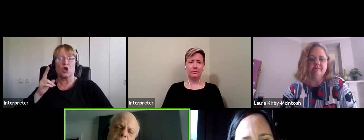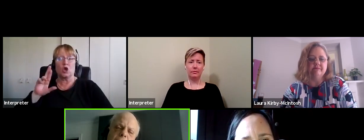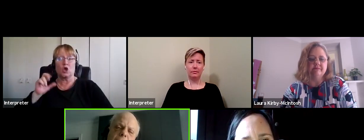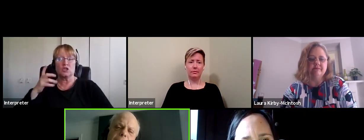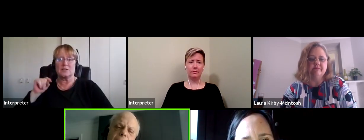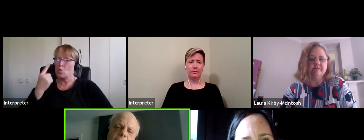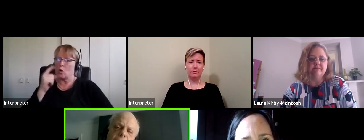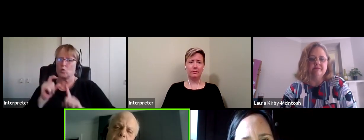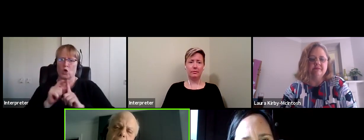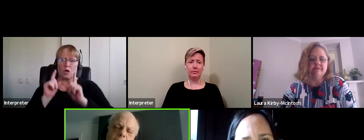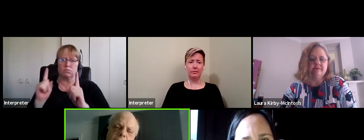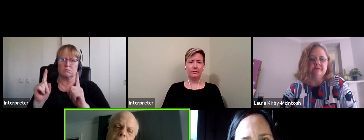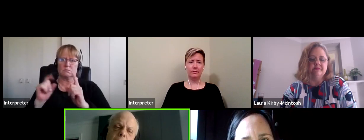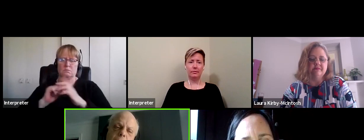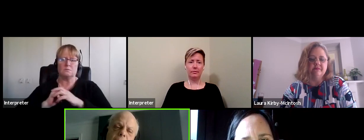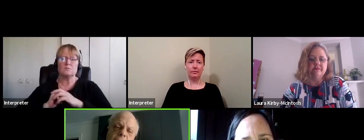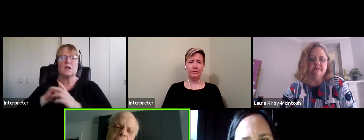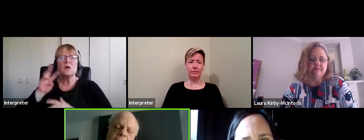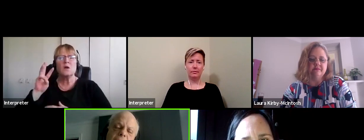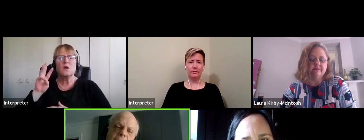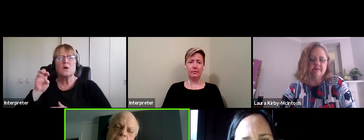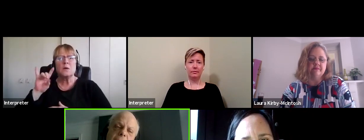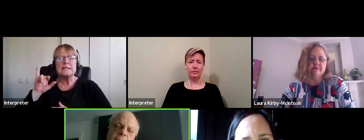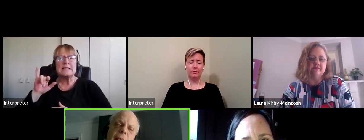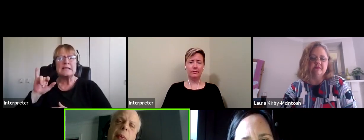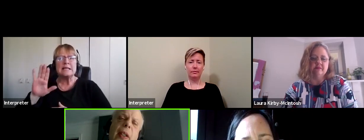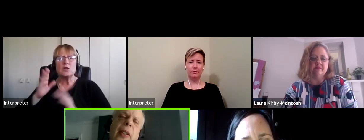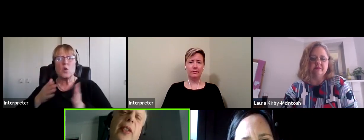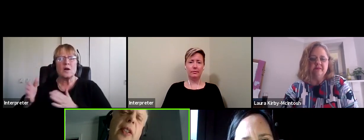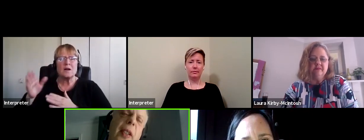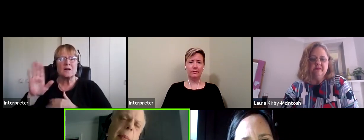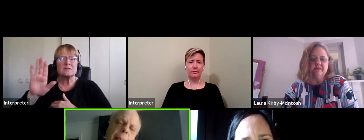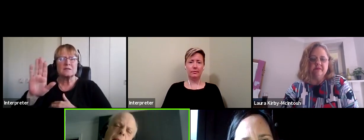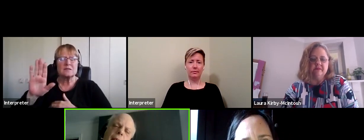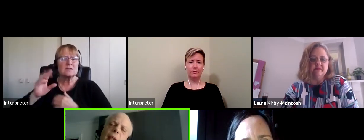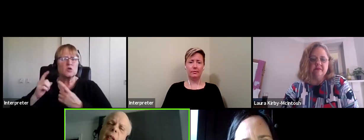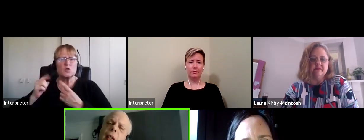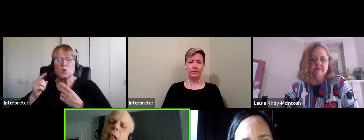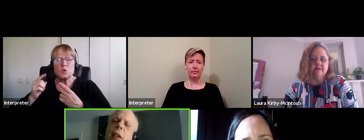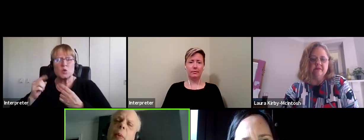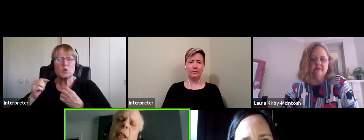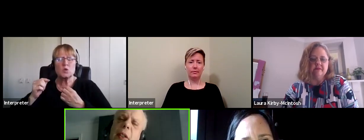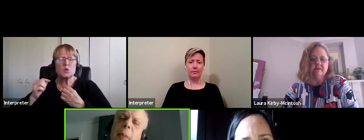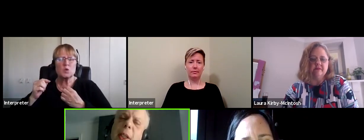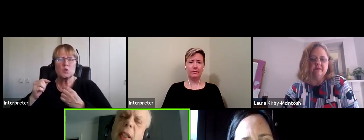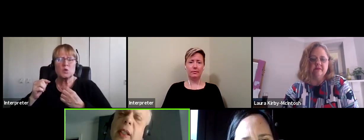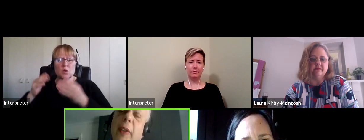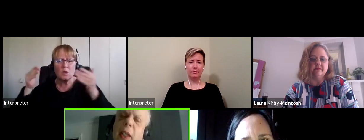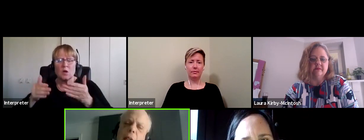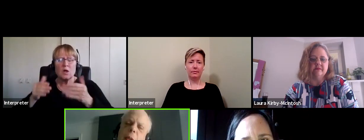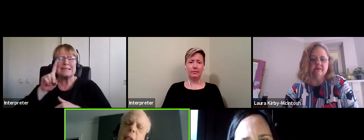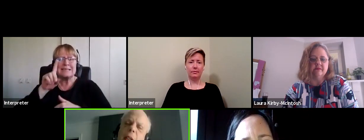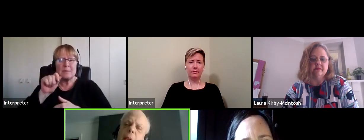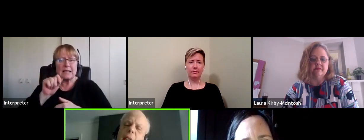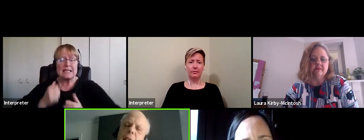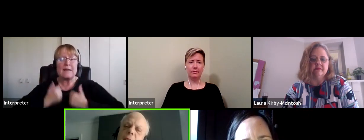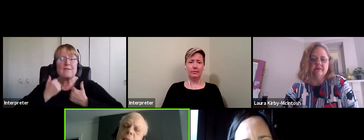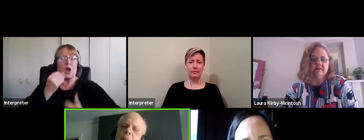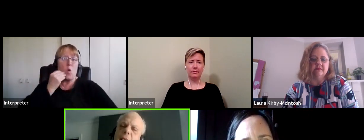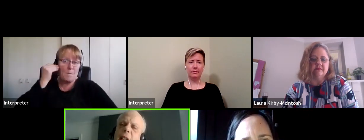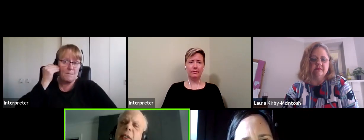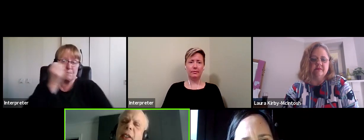urgent. Wendy, your organization is involved with assisting people with disabilities living at home and who